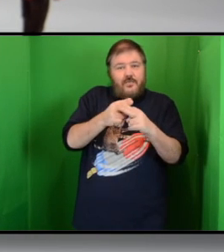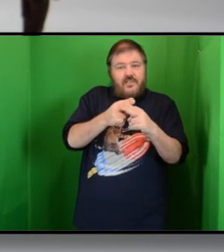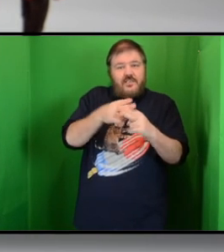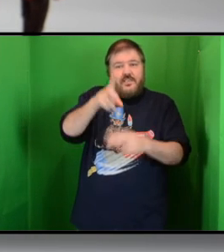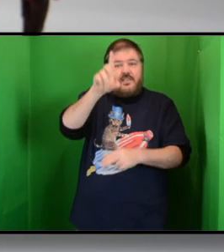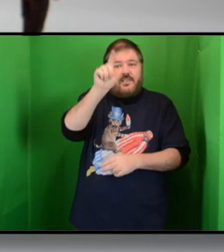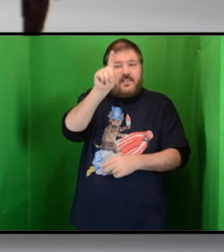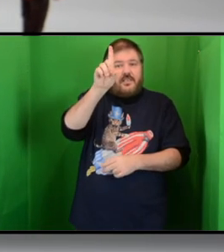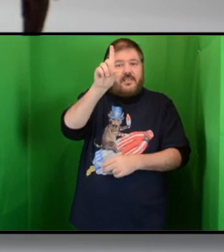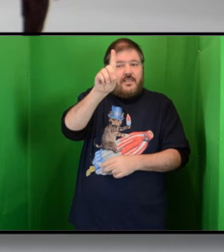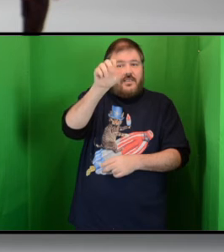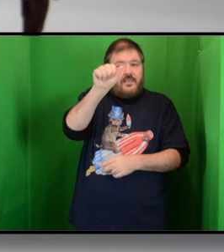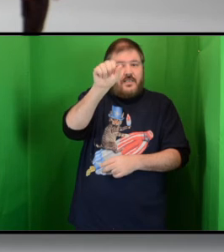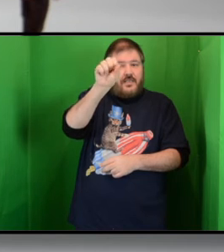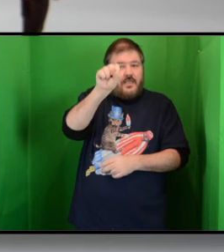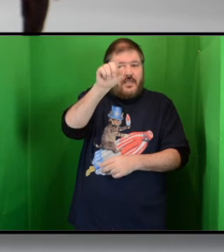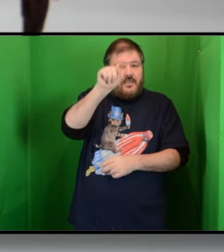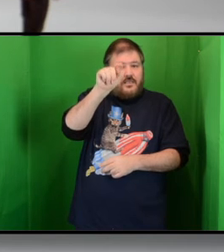little headmaster